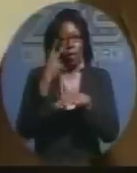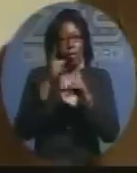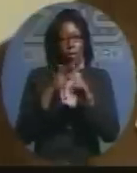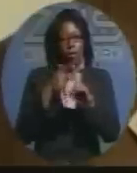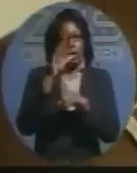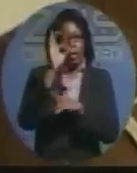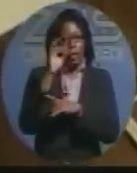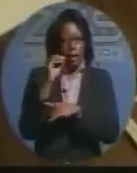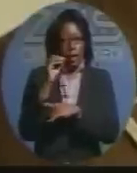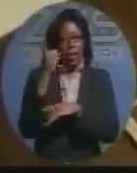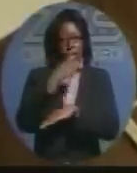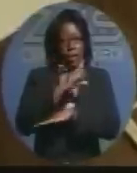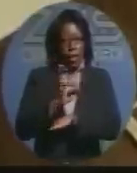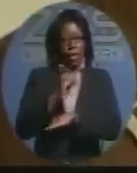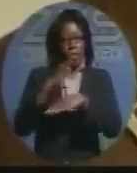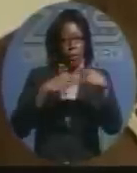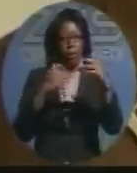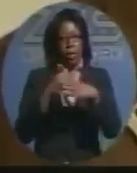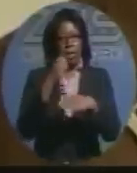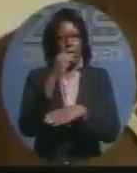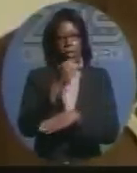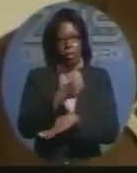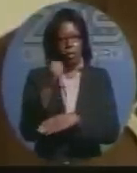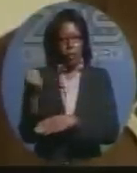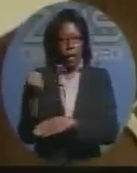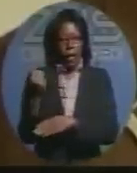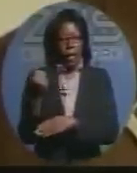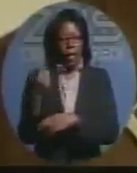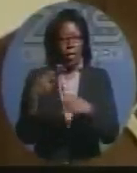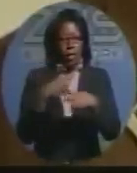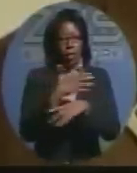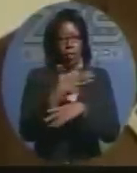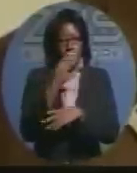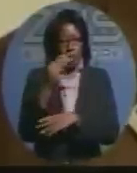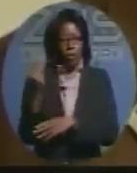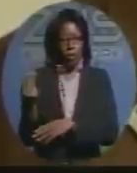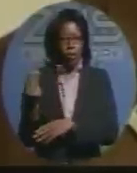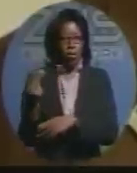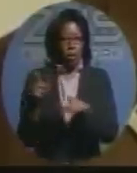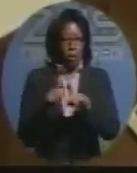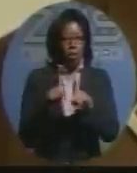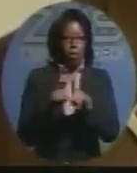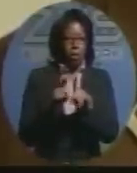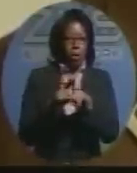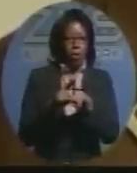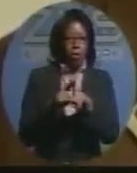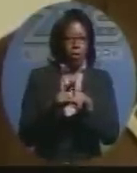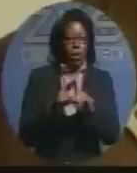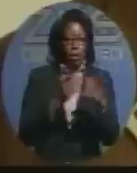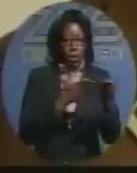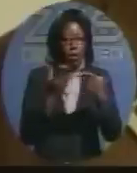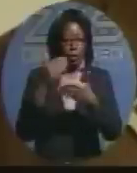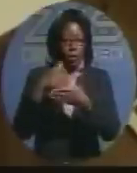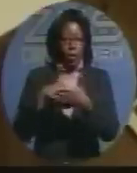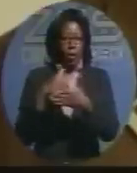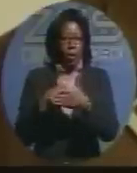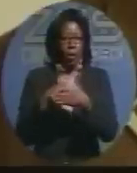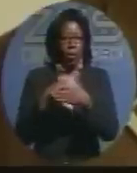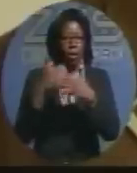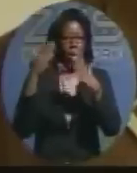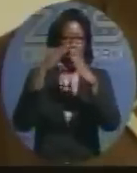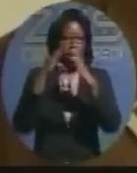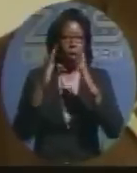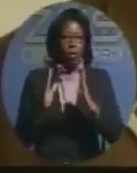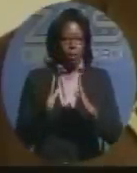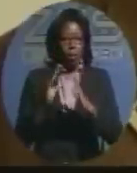able to bring in buildings material, electrical fixtures and material, plumbing fixtures and materials,